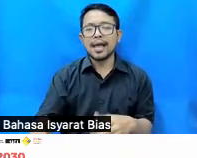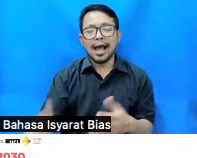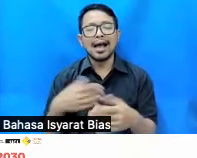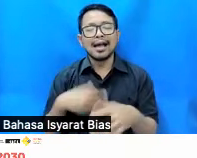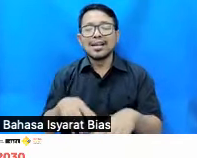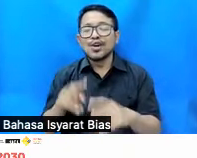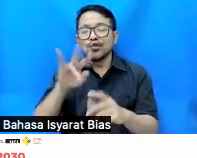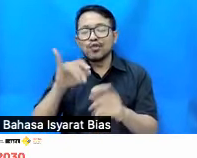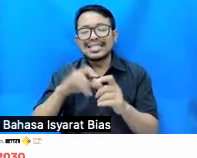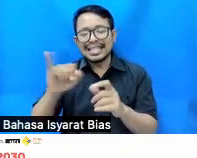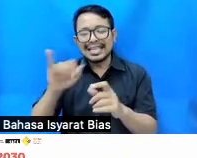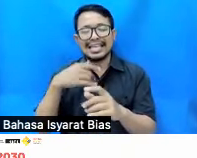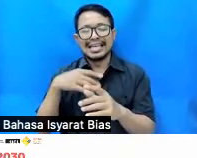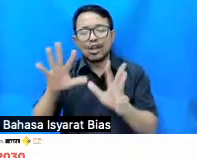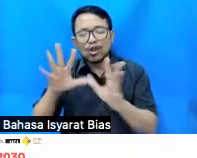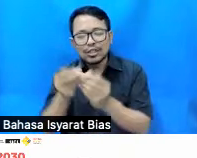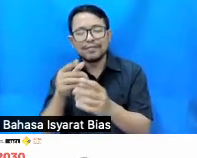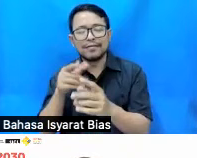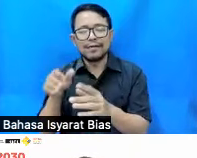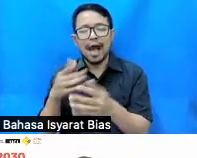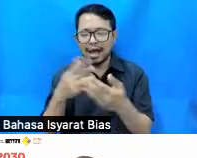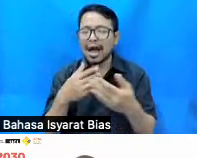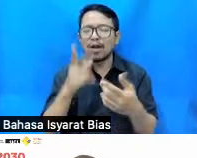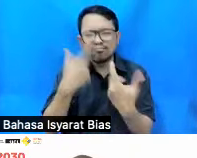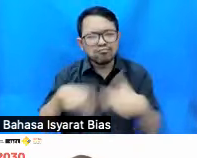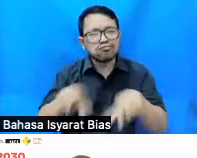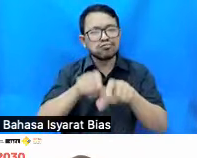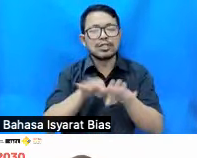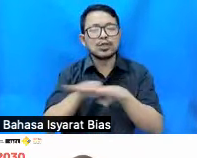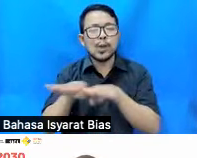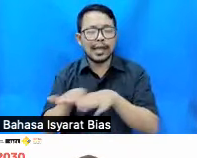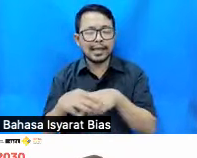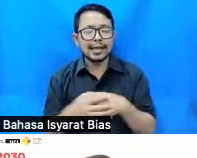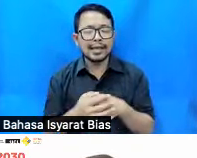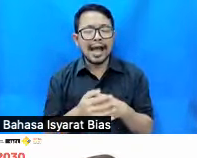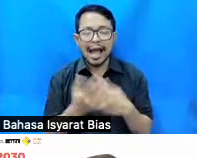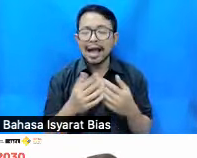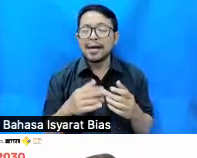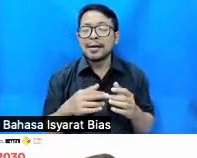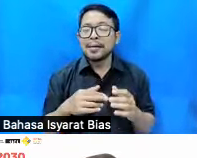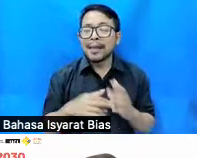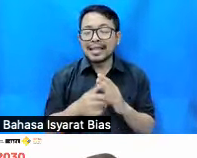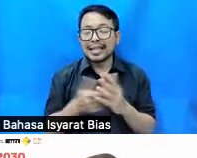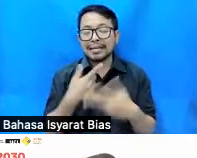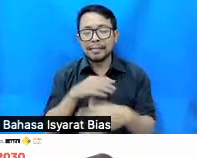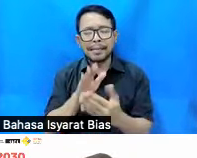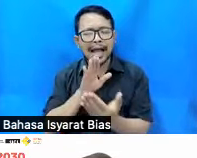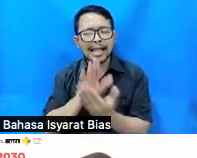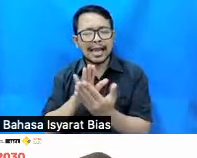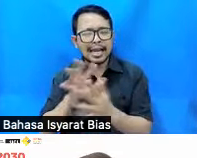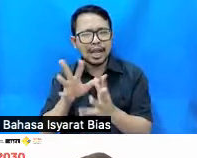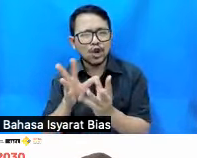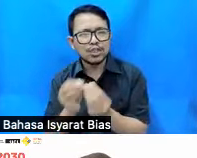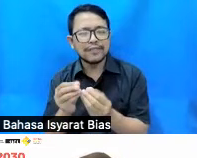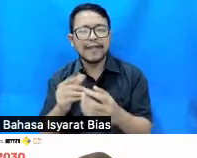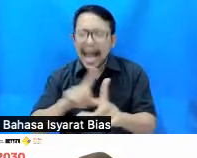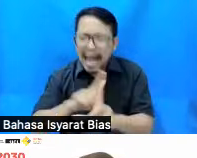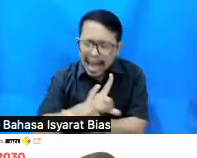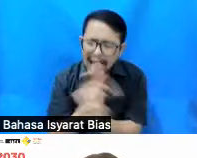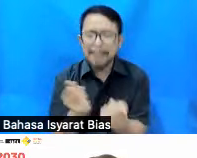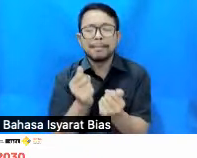is about ensuring that we take a holistic approach to inclusive design, making sure that we consider door-to-door inclusion for